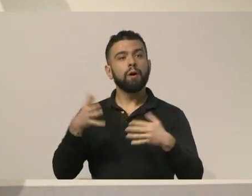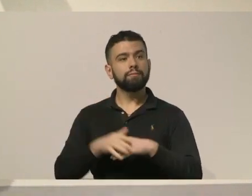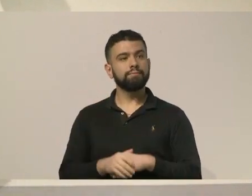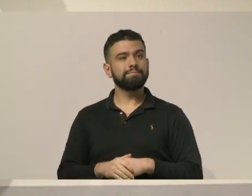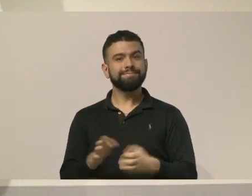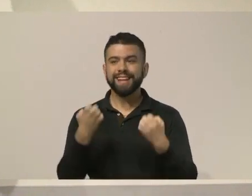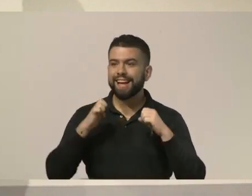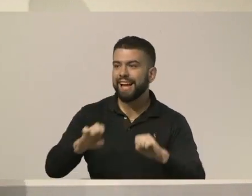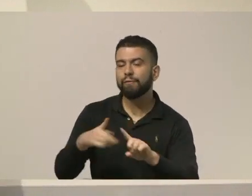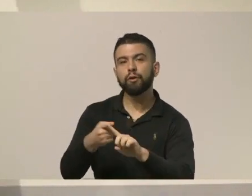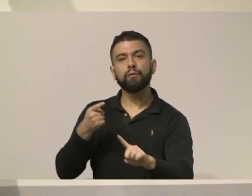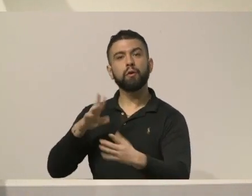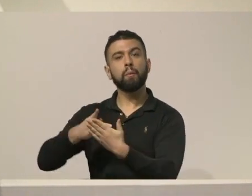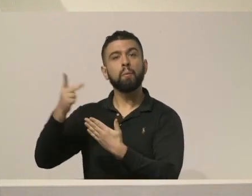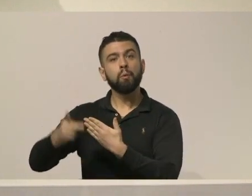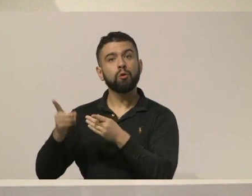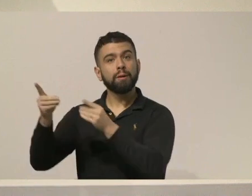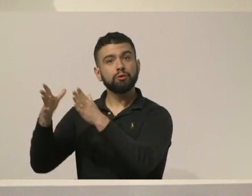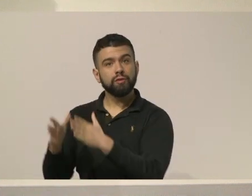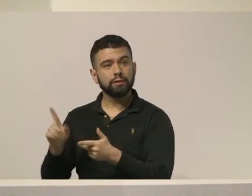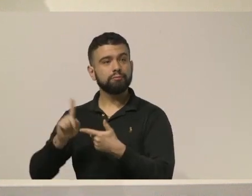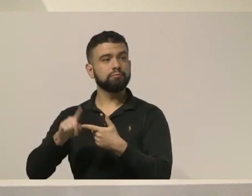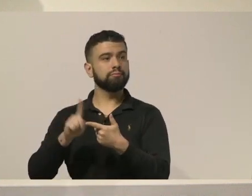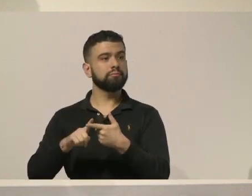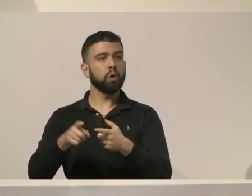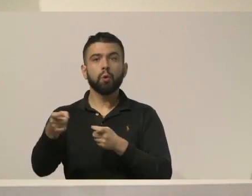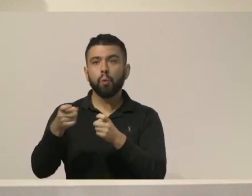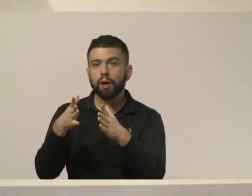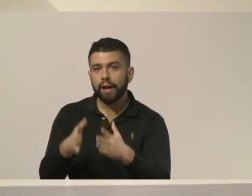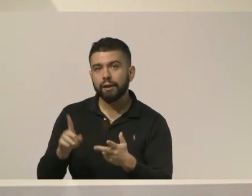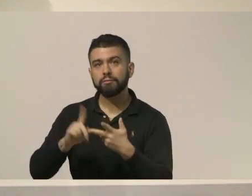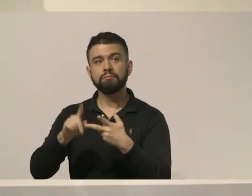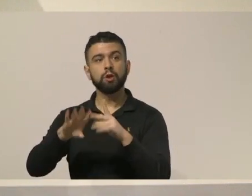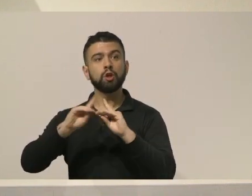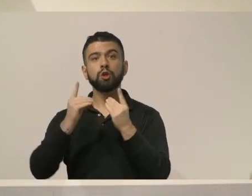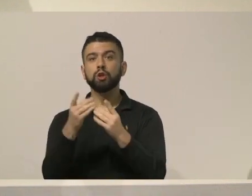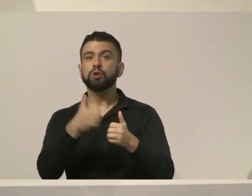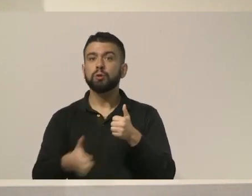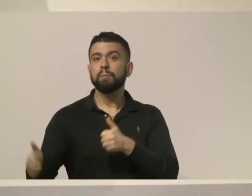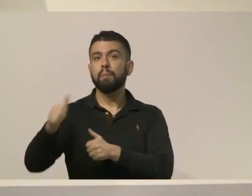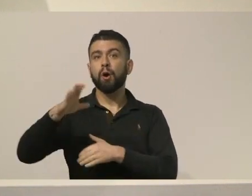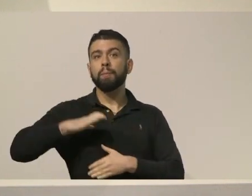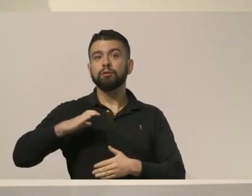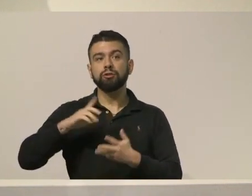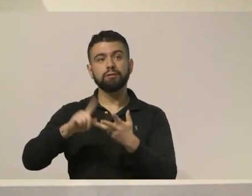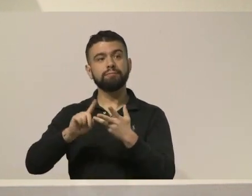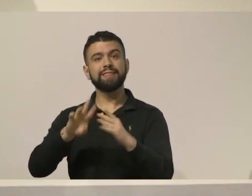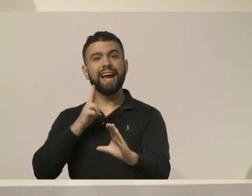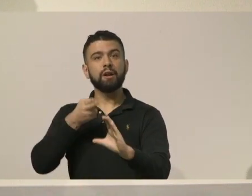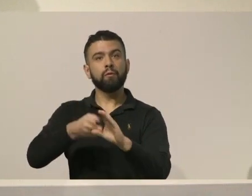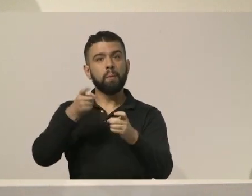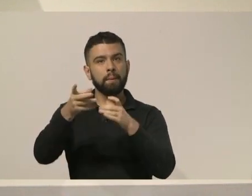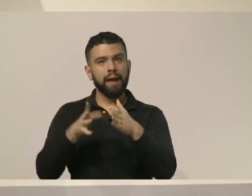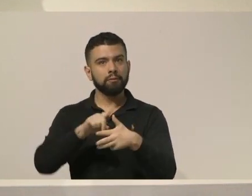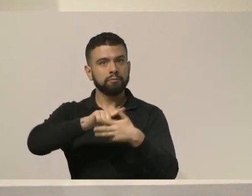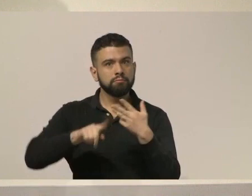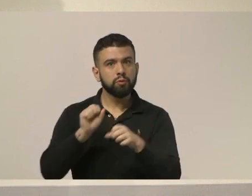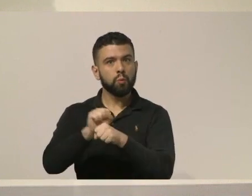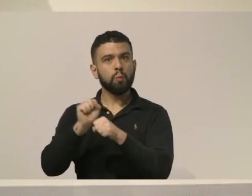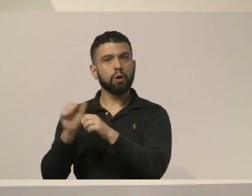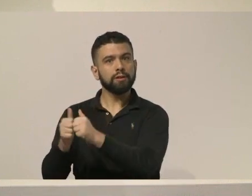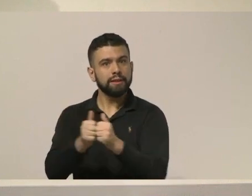between program directors, coordinators, department chairs, and enrollment management. Indeed, because of